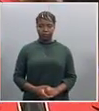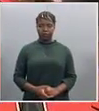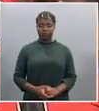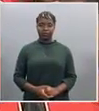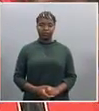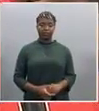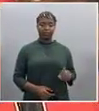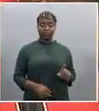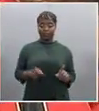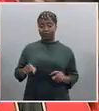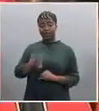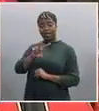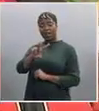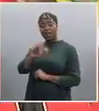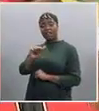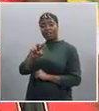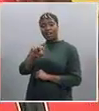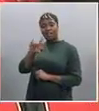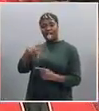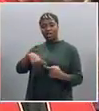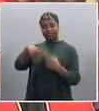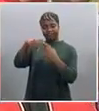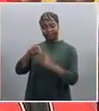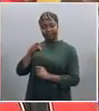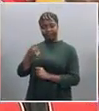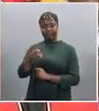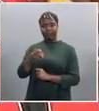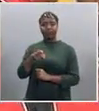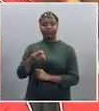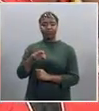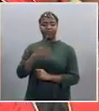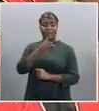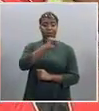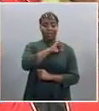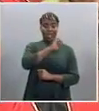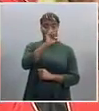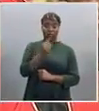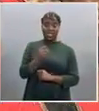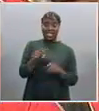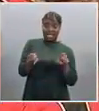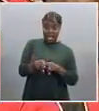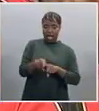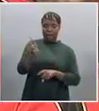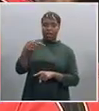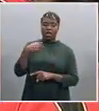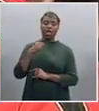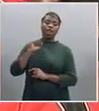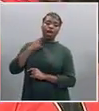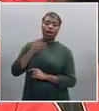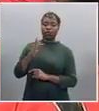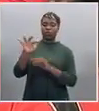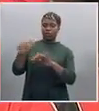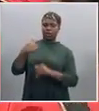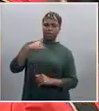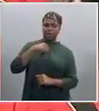Vavi was expelled from Cosatu for the reasons that he is yet to inform society. I'm not going to be speaking on